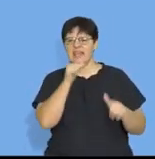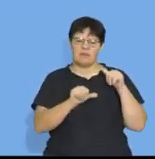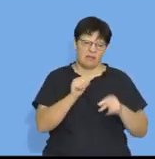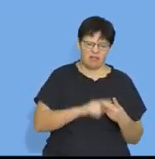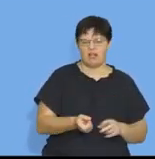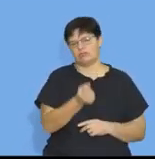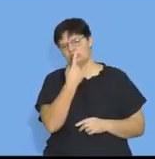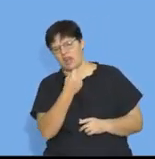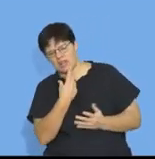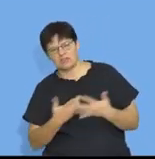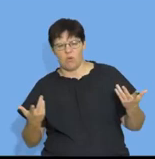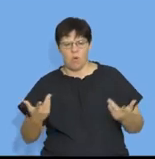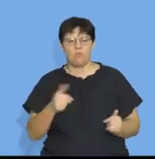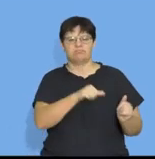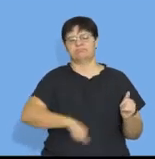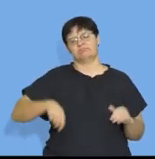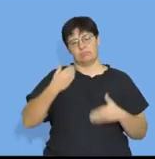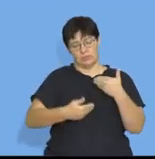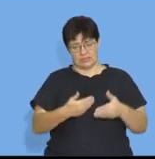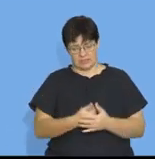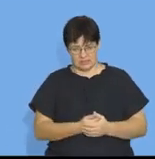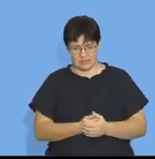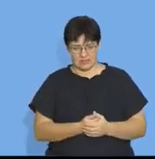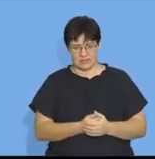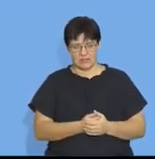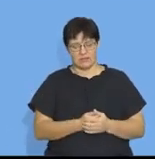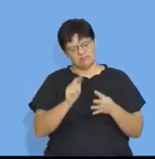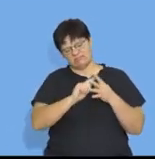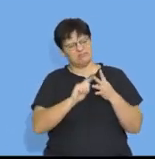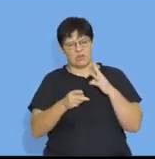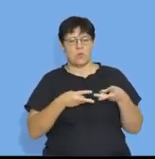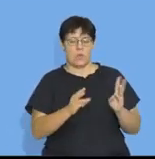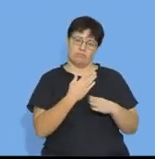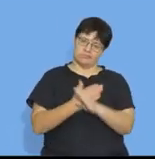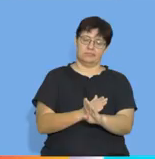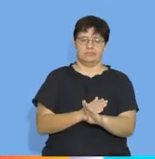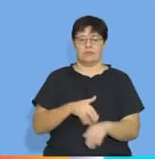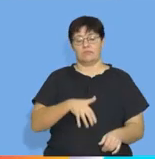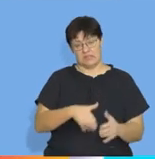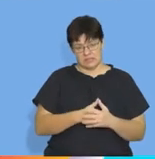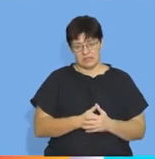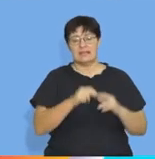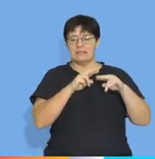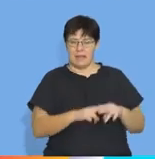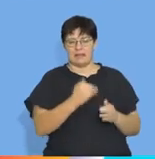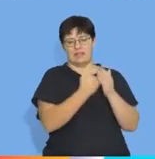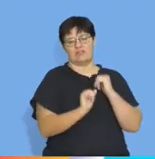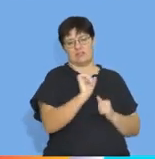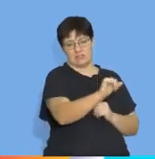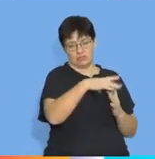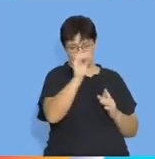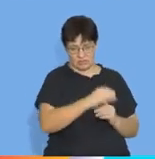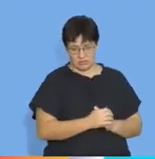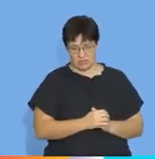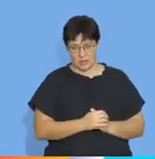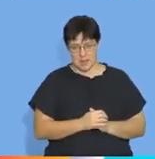chemicals, drugs, or even surgical procedures. So there's a host of different methods that we can choose, depending on individuals, depending